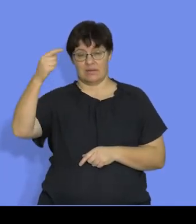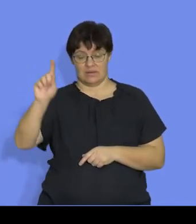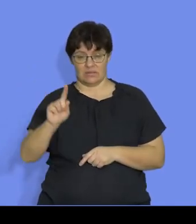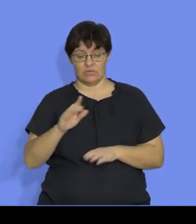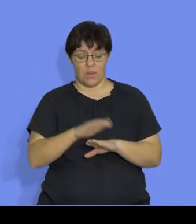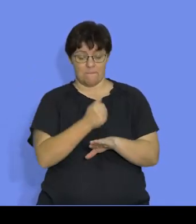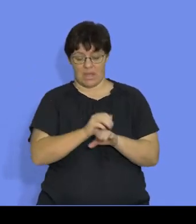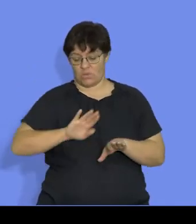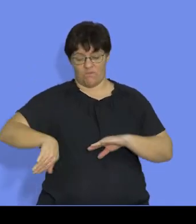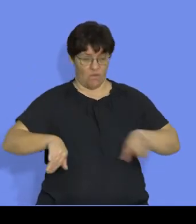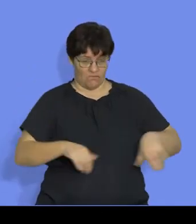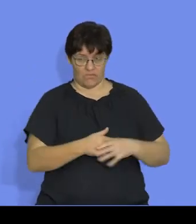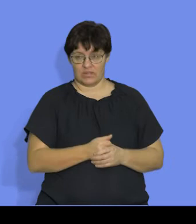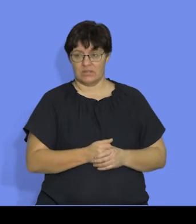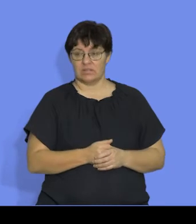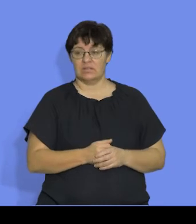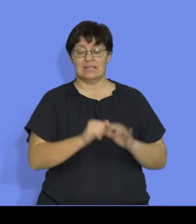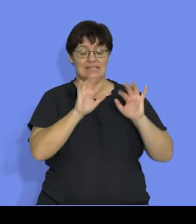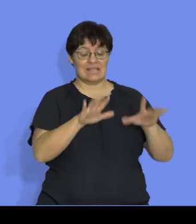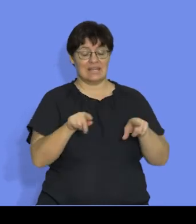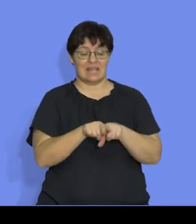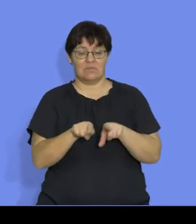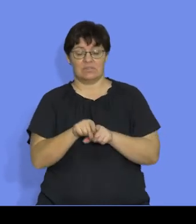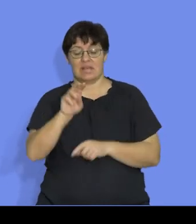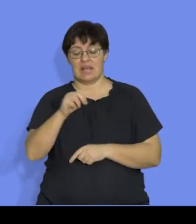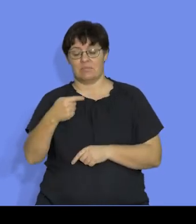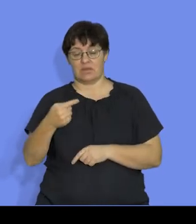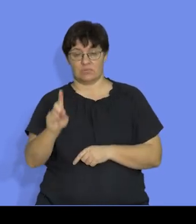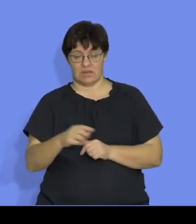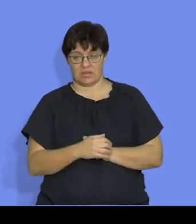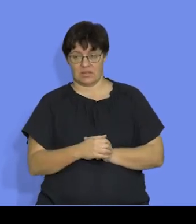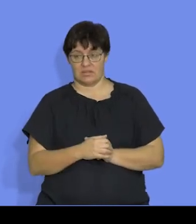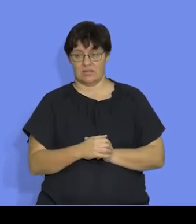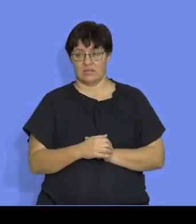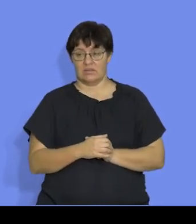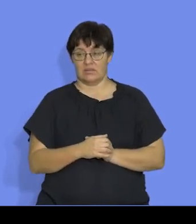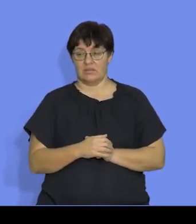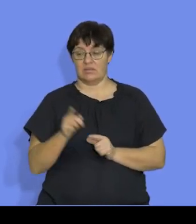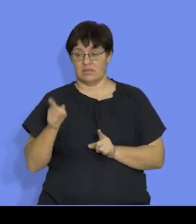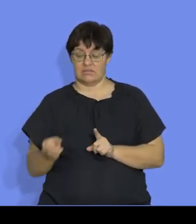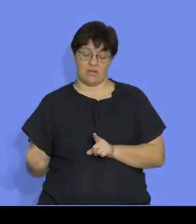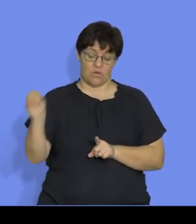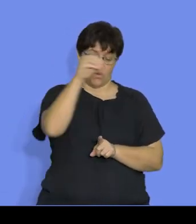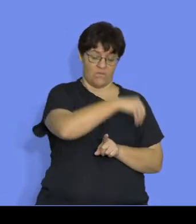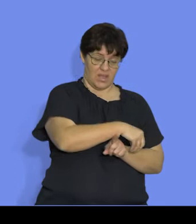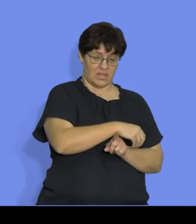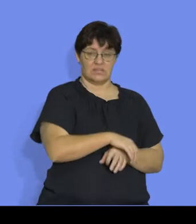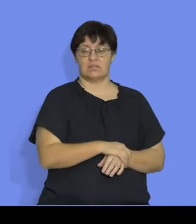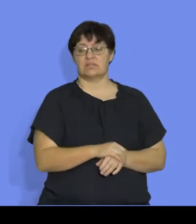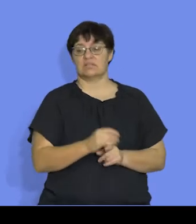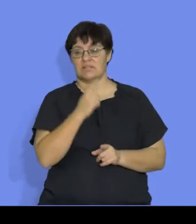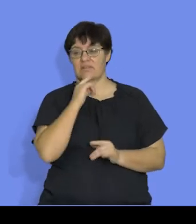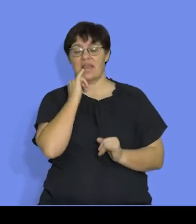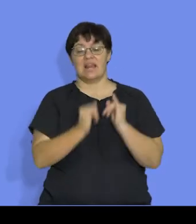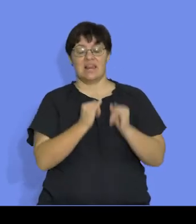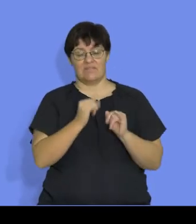drop my bases, which means that 10 will be equal to n minus 1. If I move this negative 1 over,